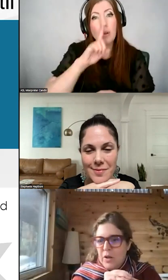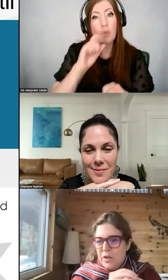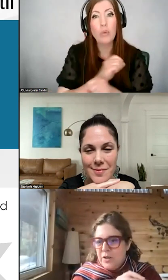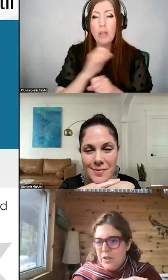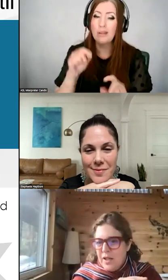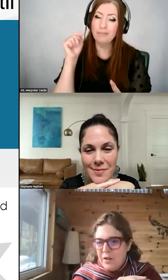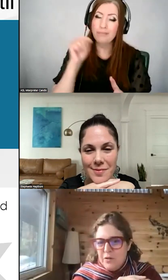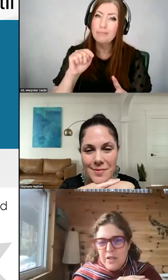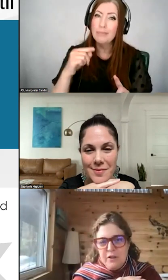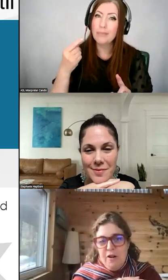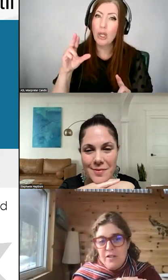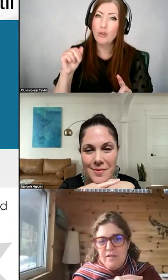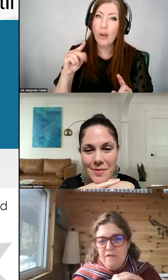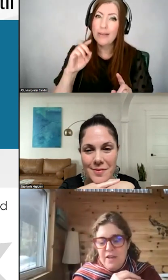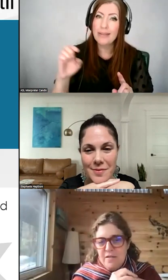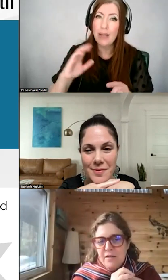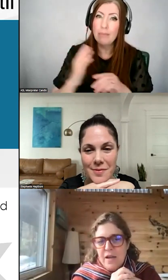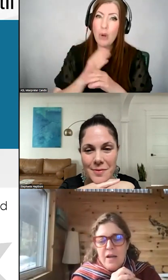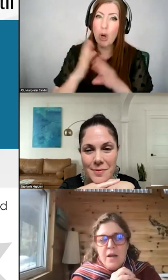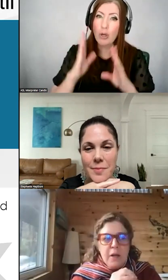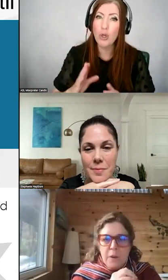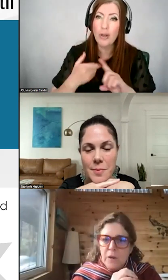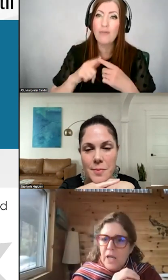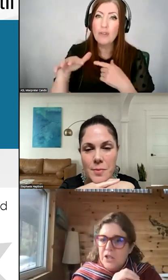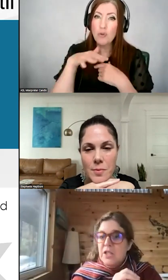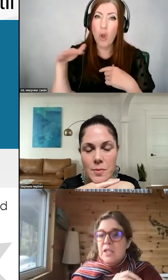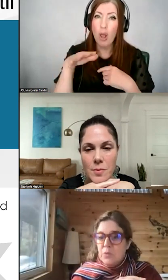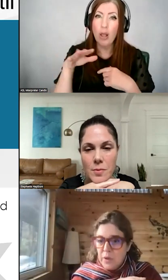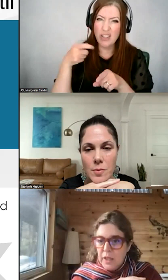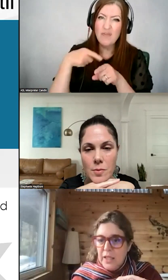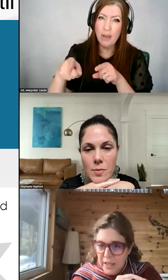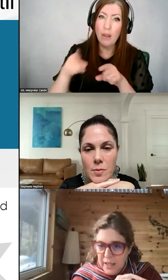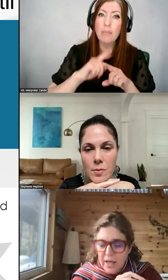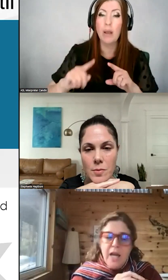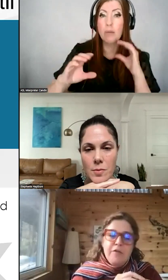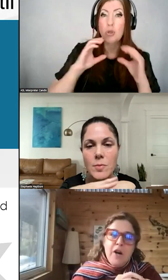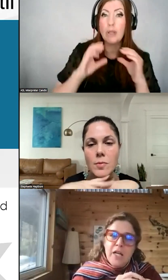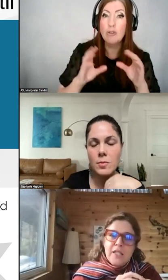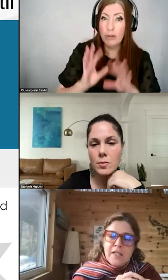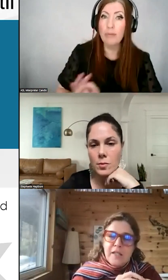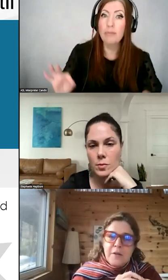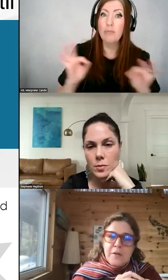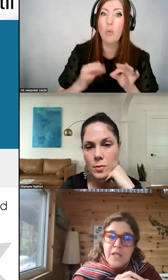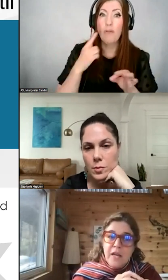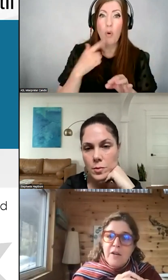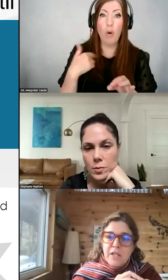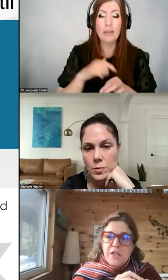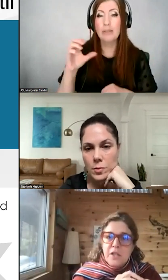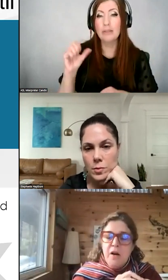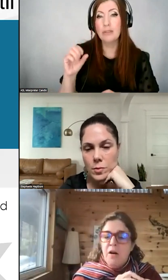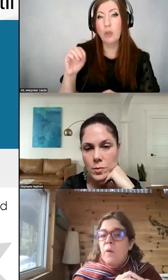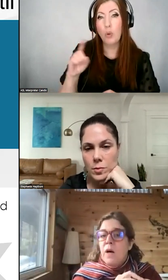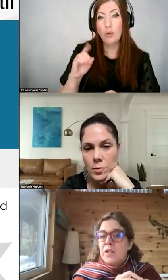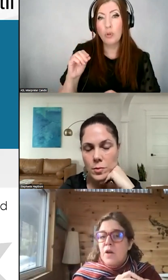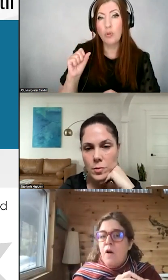grantee partners and other friends across the field. But communications is really key. And for us as the SOZO-SAY